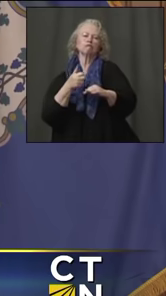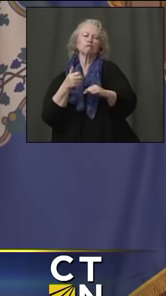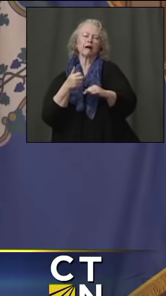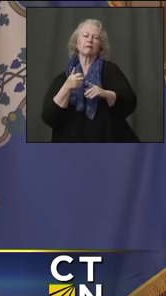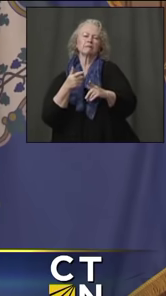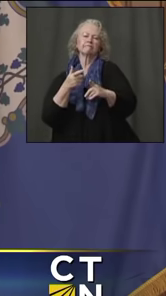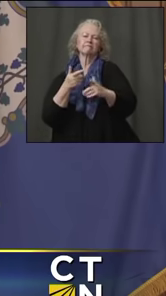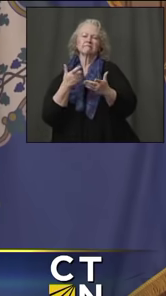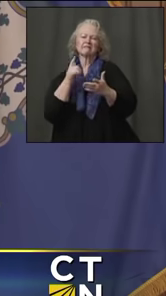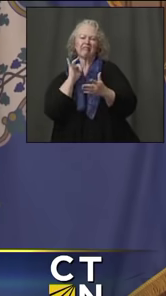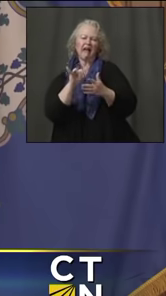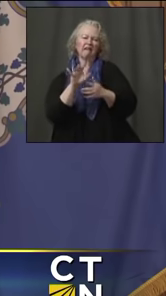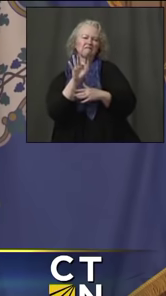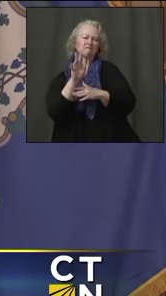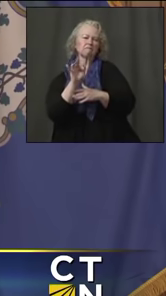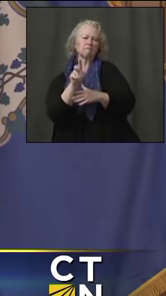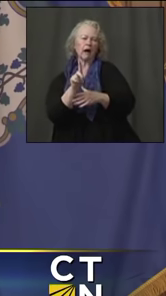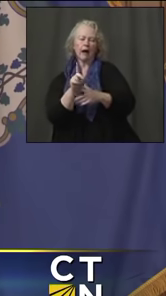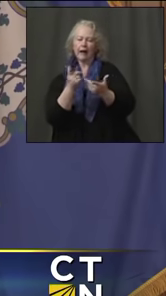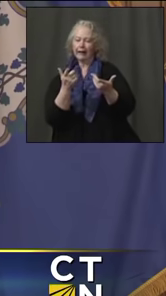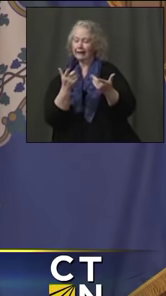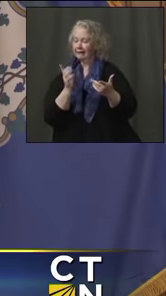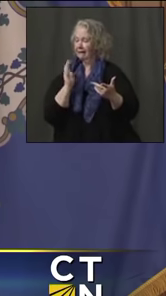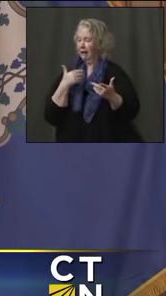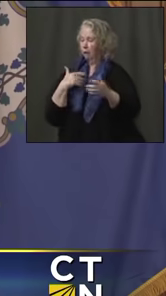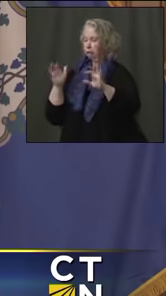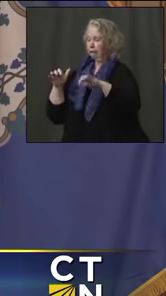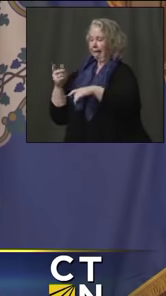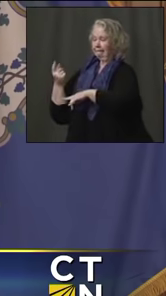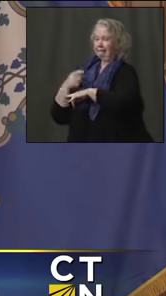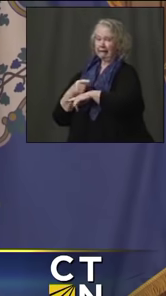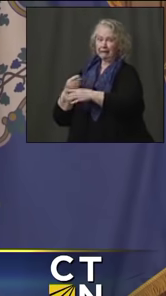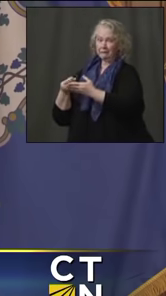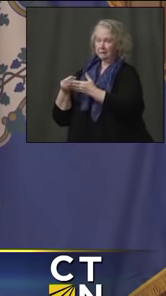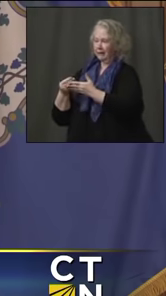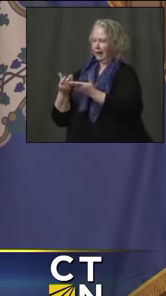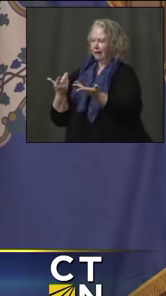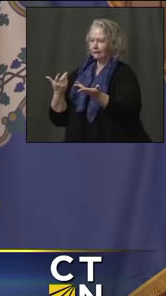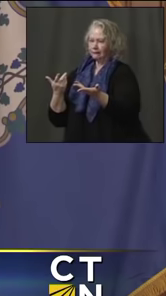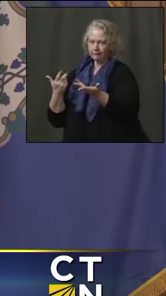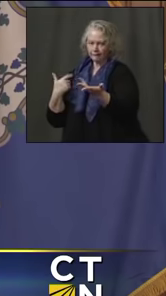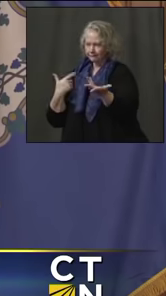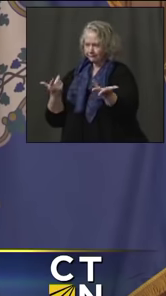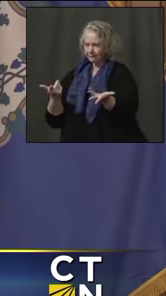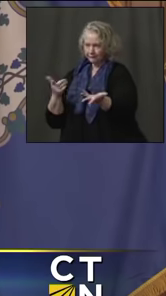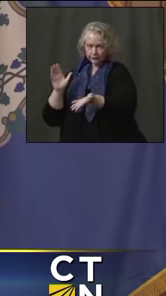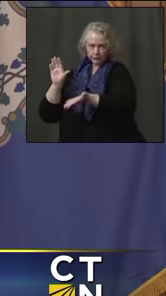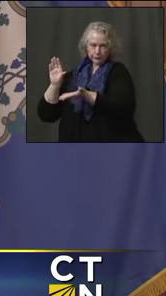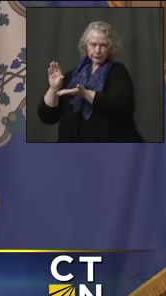up. And there's not much left in the rainy day fund to play games with that as well.